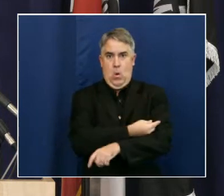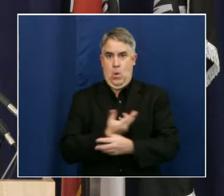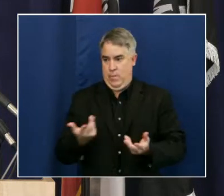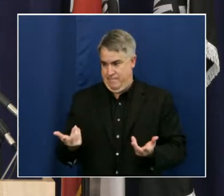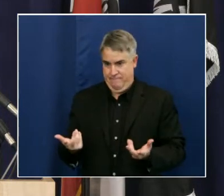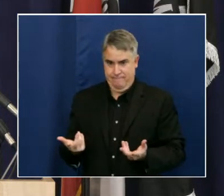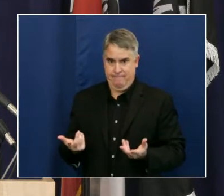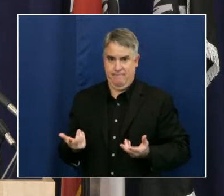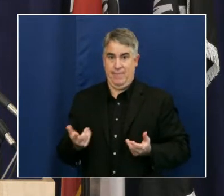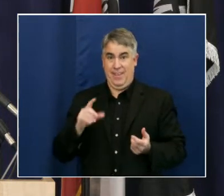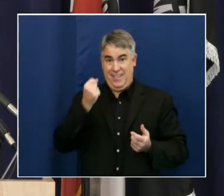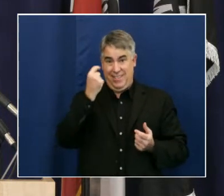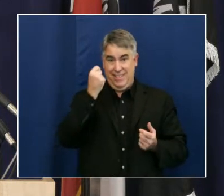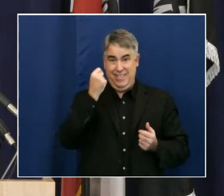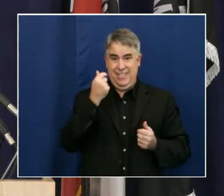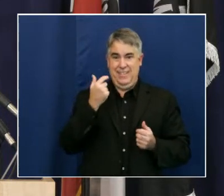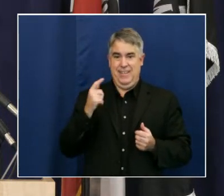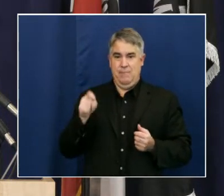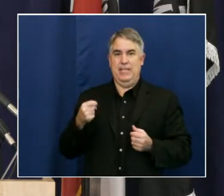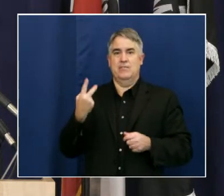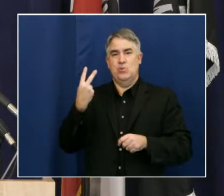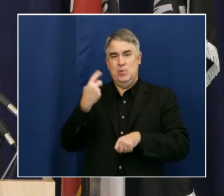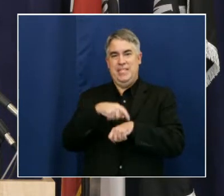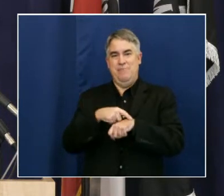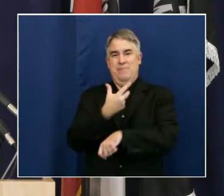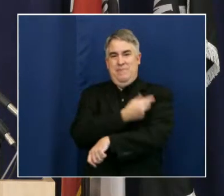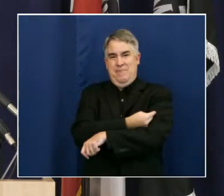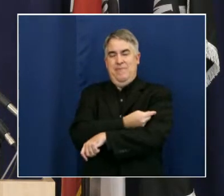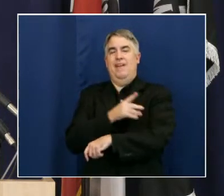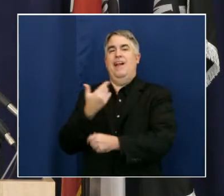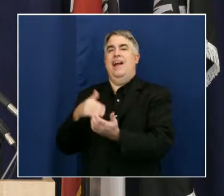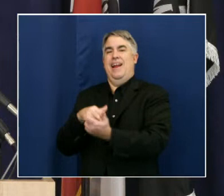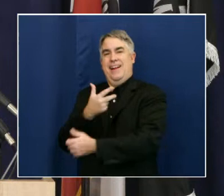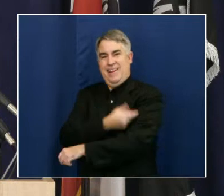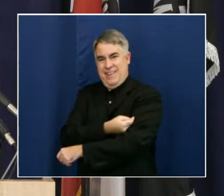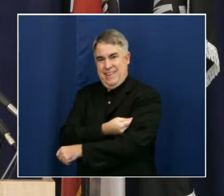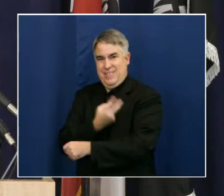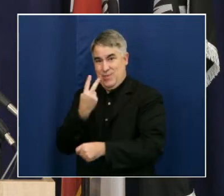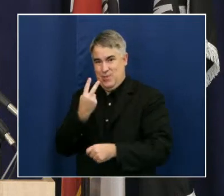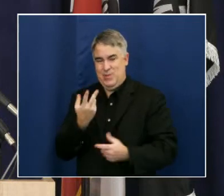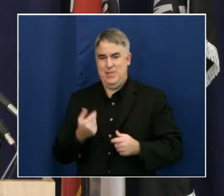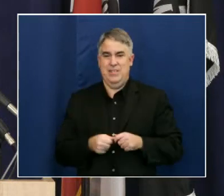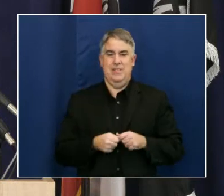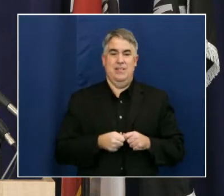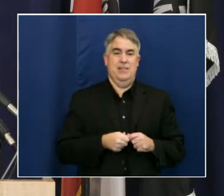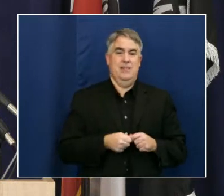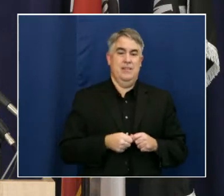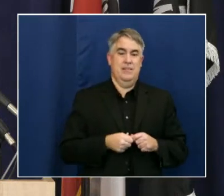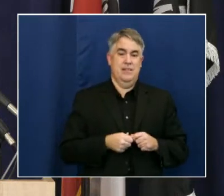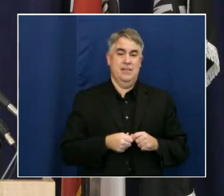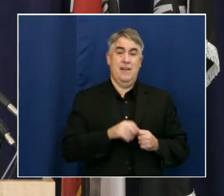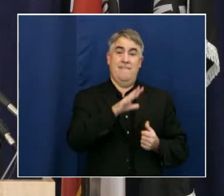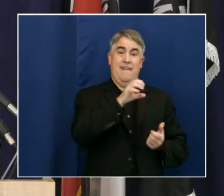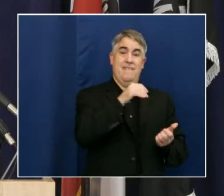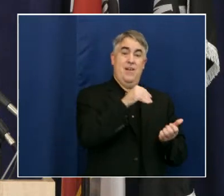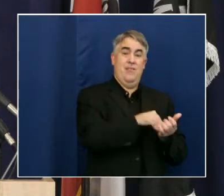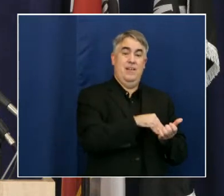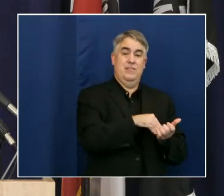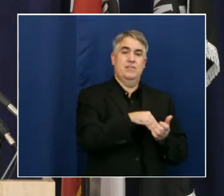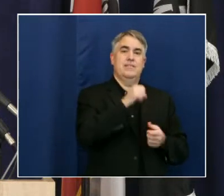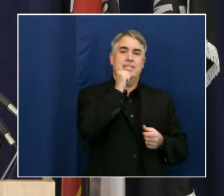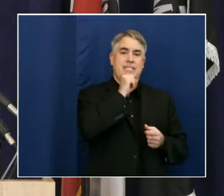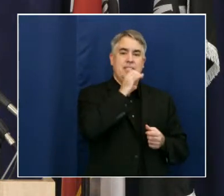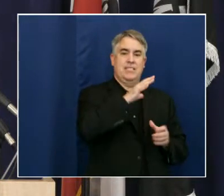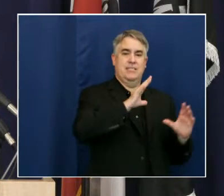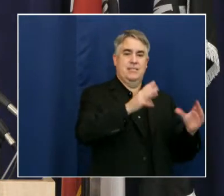them, and then close to 500,000 65 and older, which means you would need double that amount. So we just don't want to